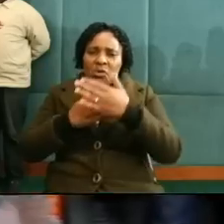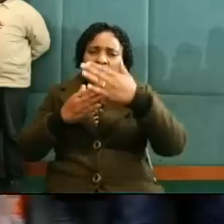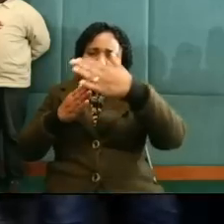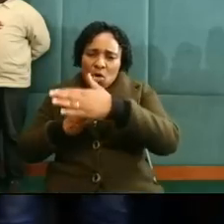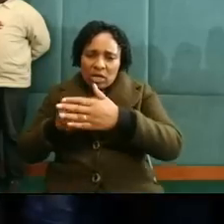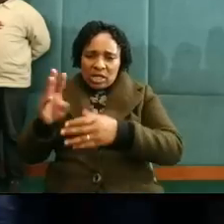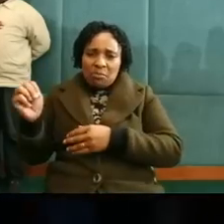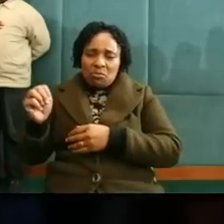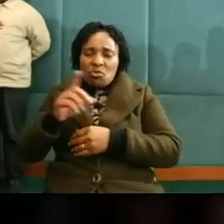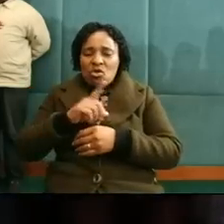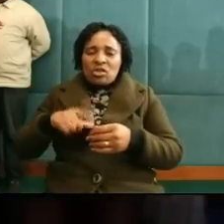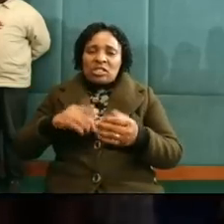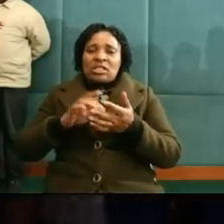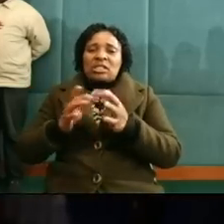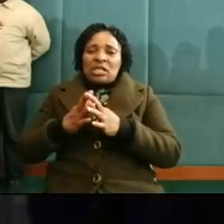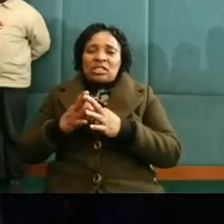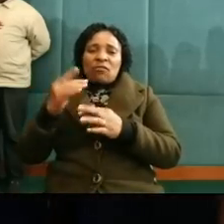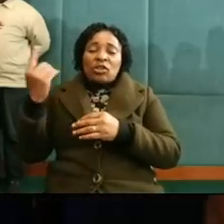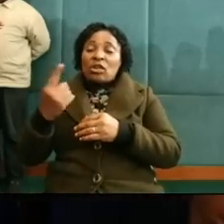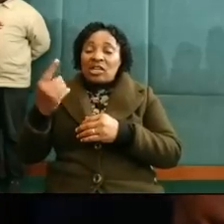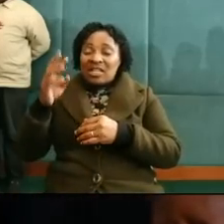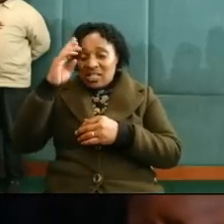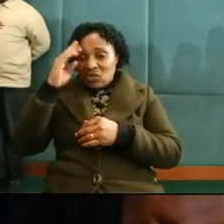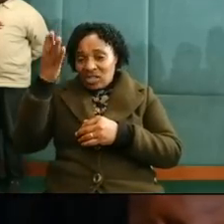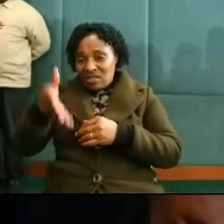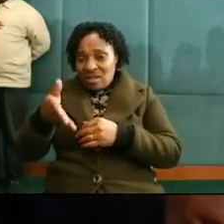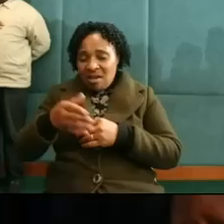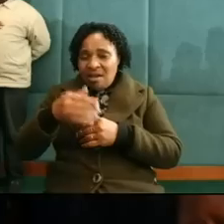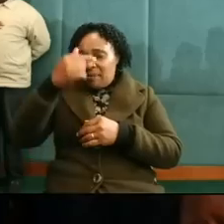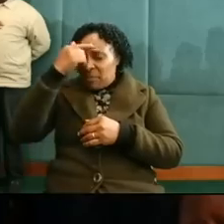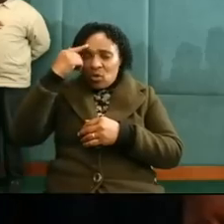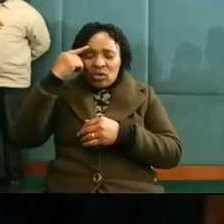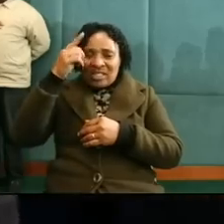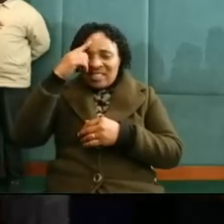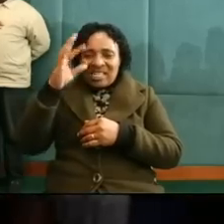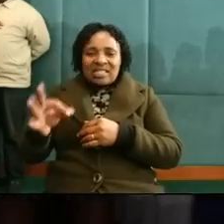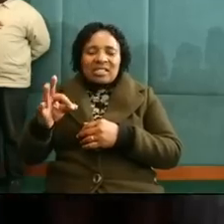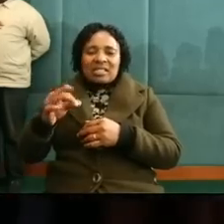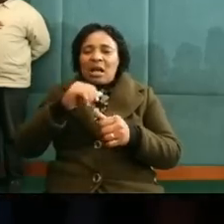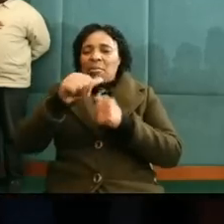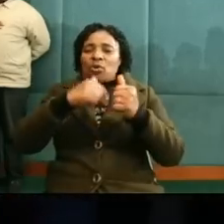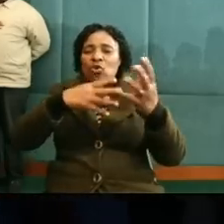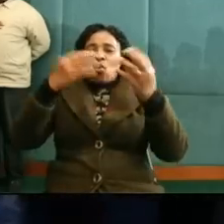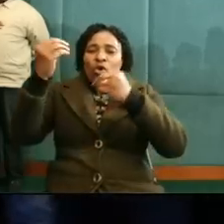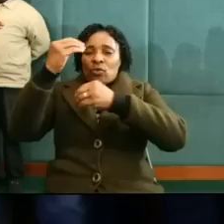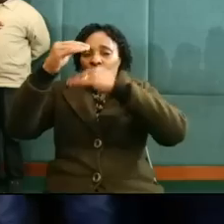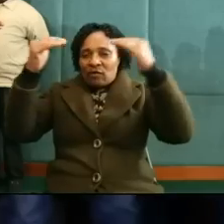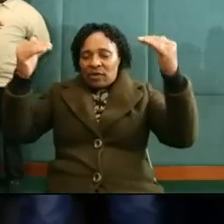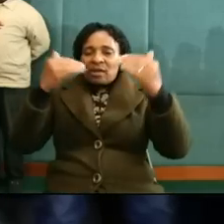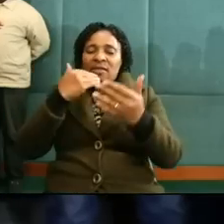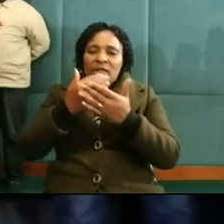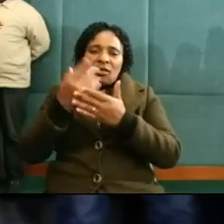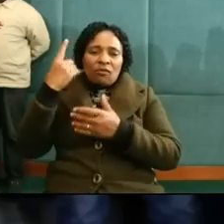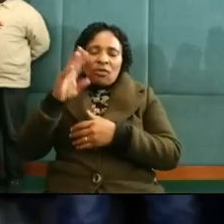them, Jesus. Amen. For the only reason they are here is because they are serious about going home. Thank you for them,